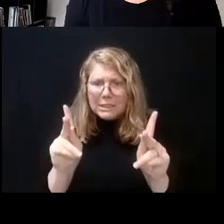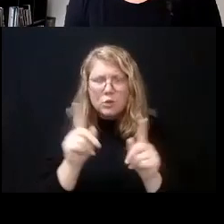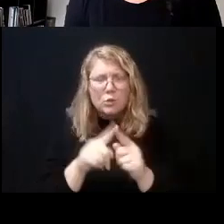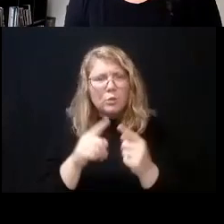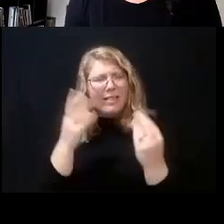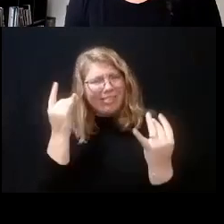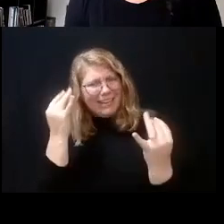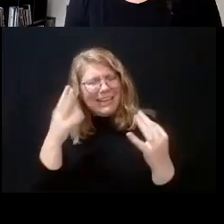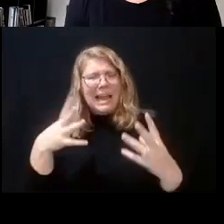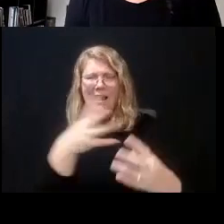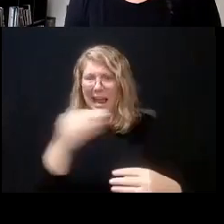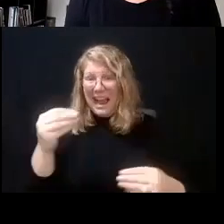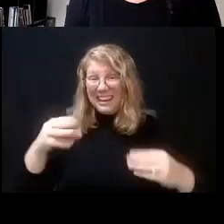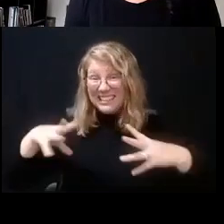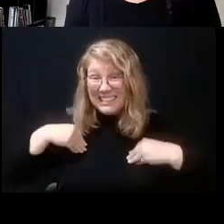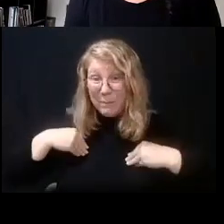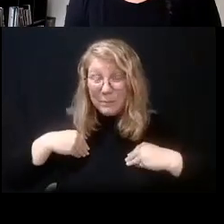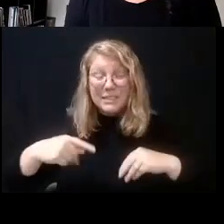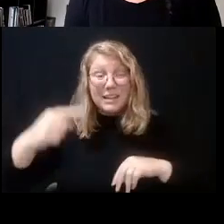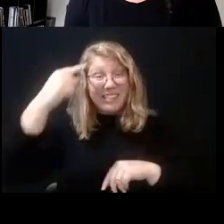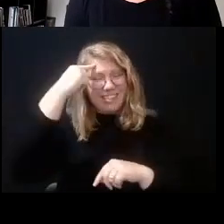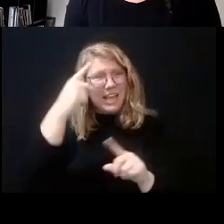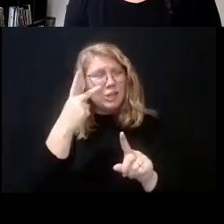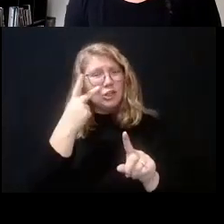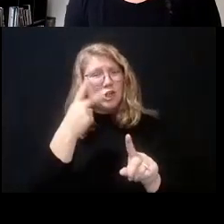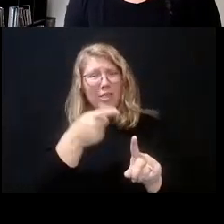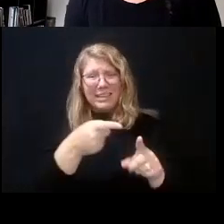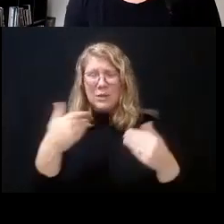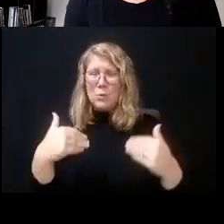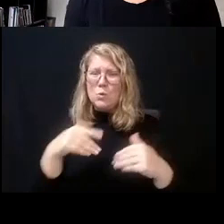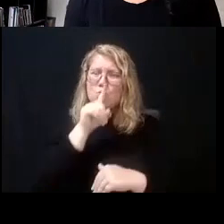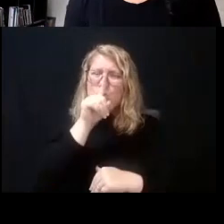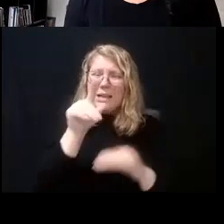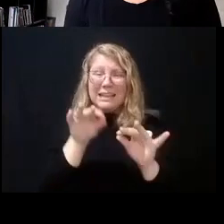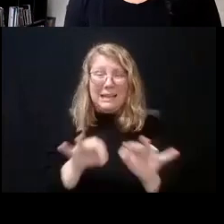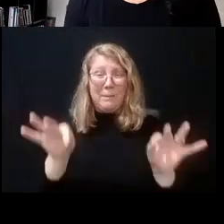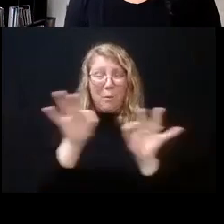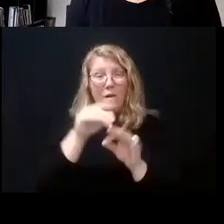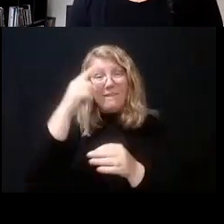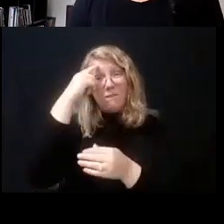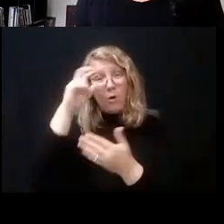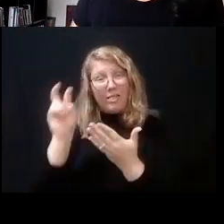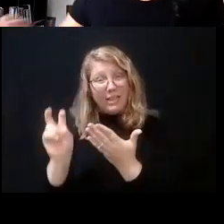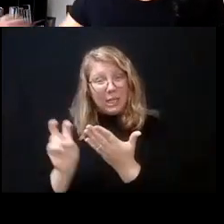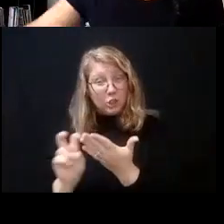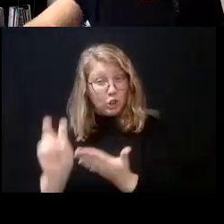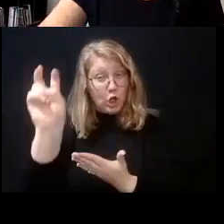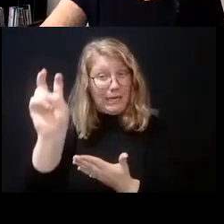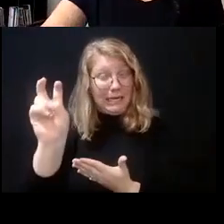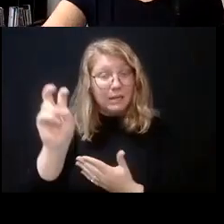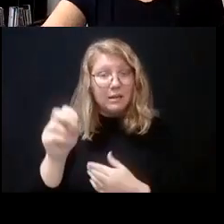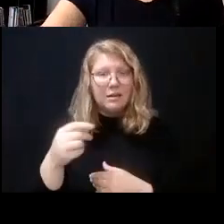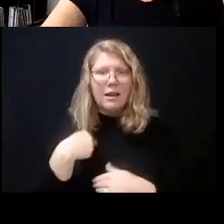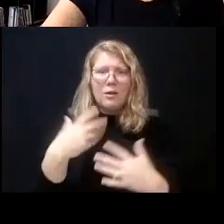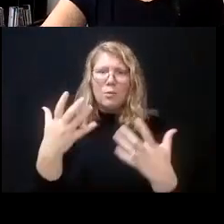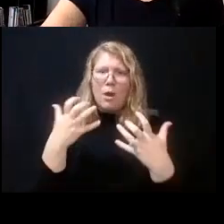take this on. I think that this was something that I saw was really important for the journey at API Chaya, and I want to